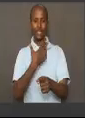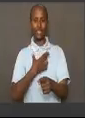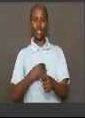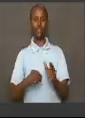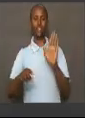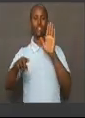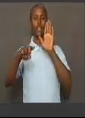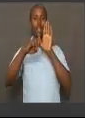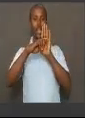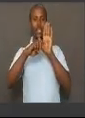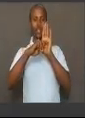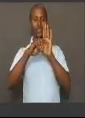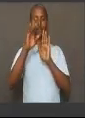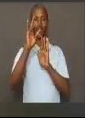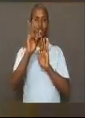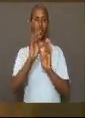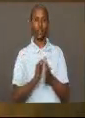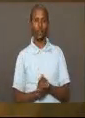is -7.